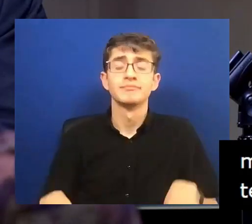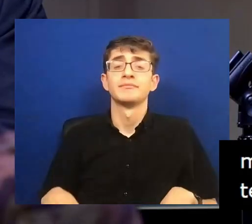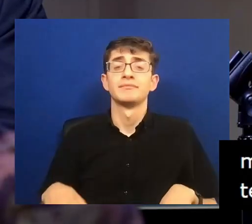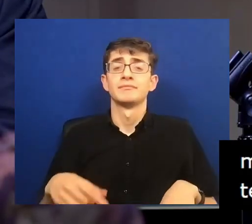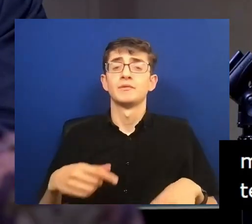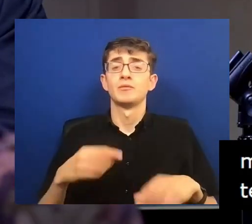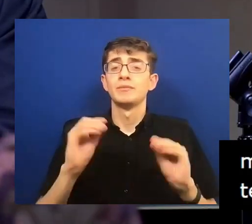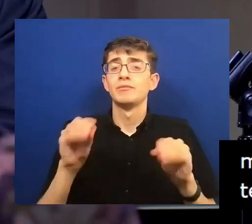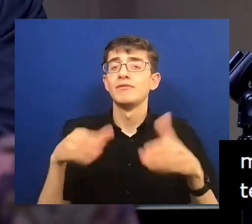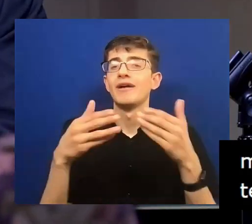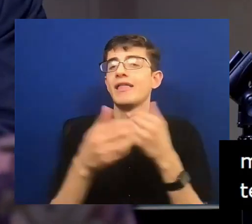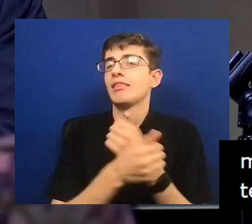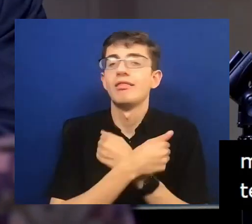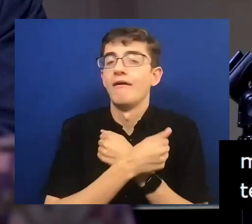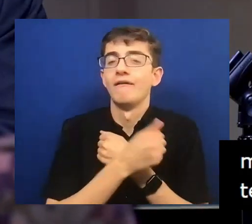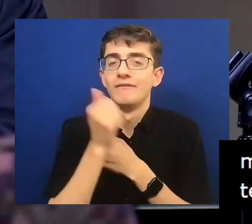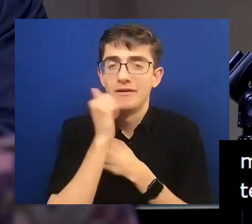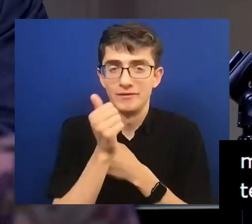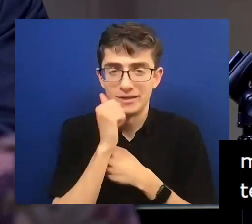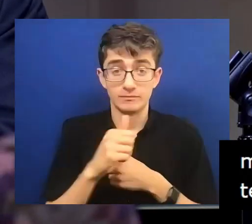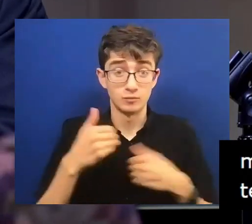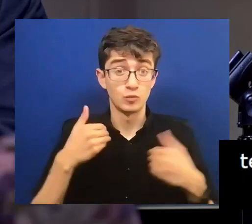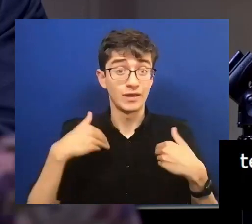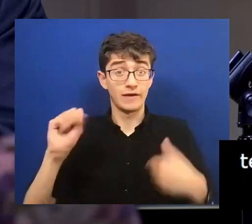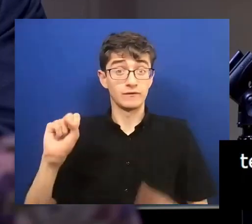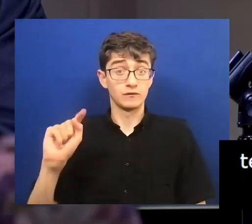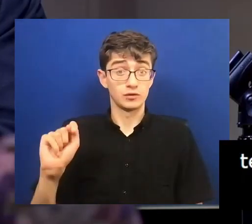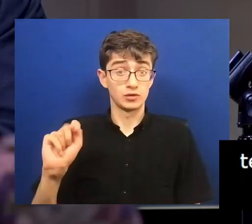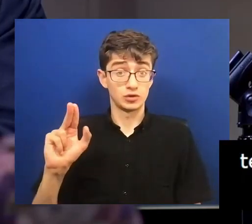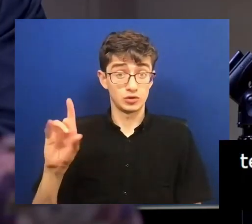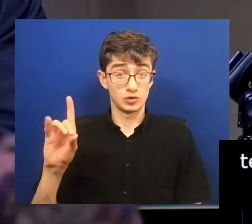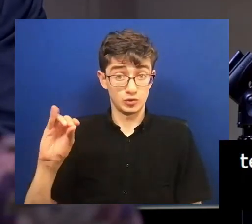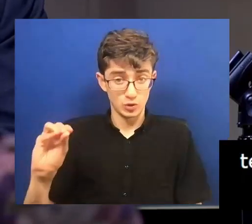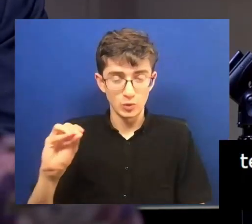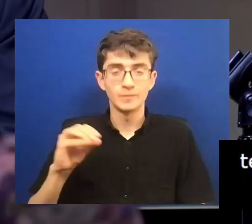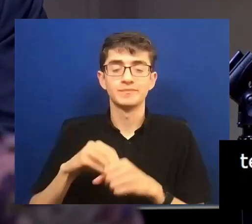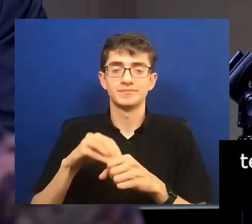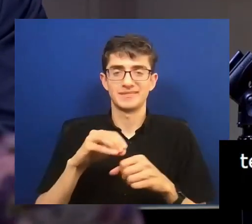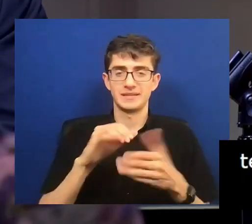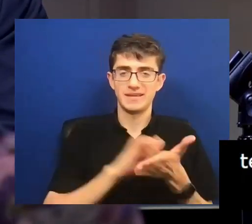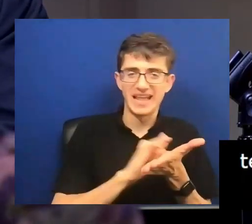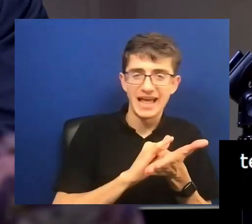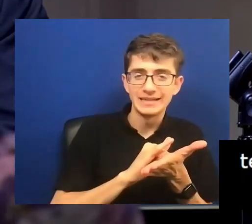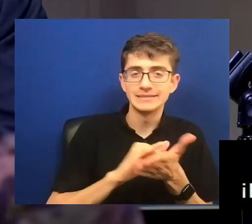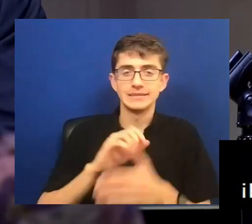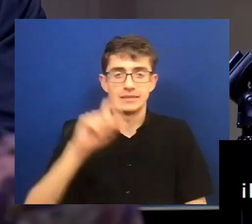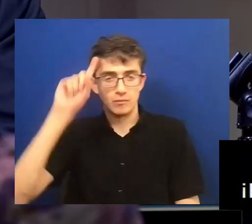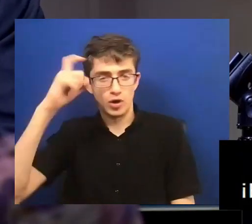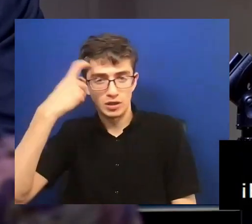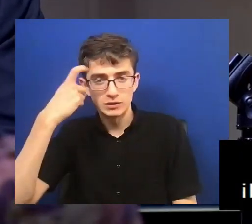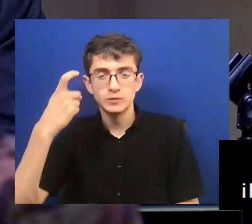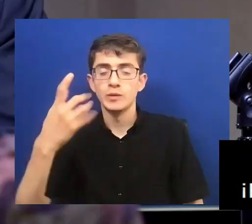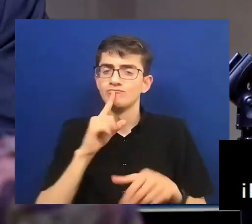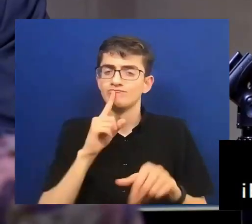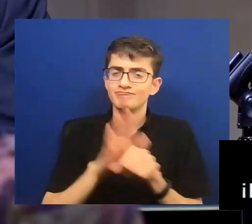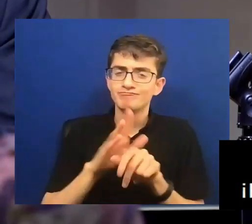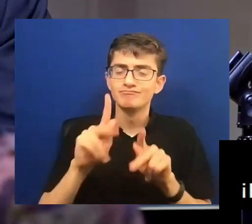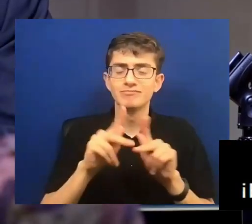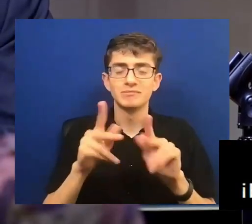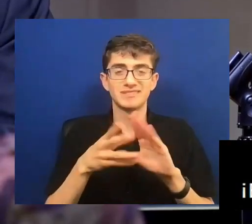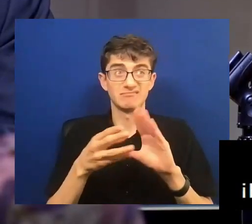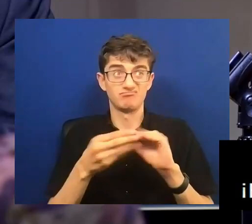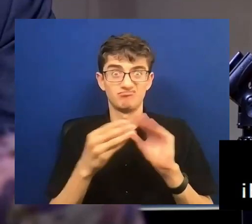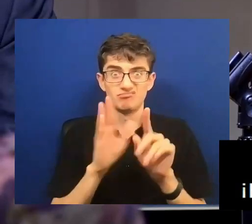in Manhattan and in the Bronx. We want to make sure people are able to tell their story. It's so important when you think about the unhoused and wanting to